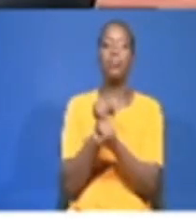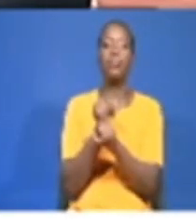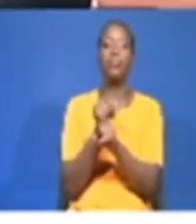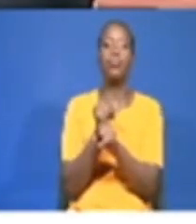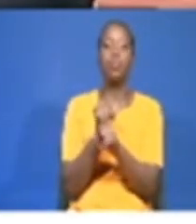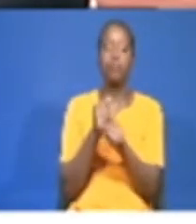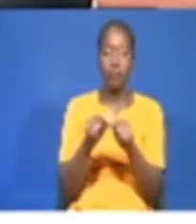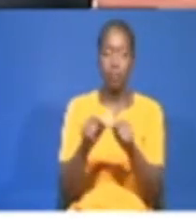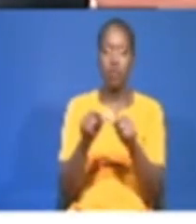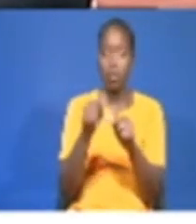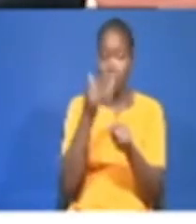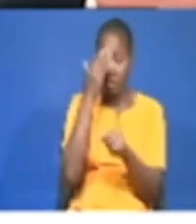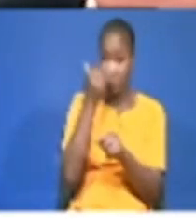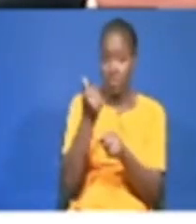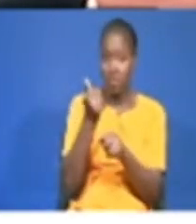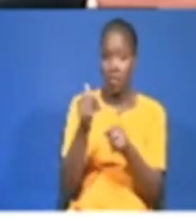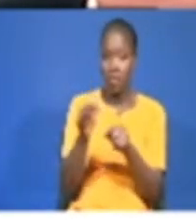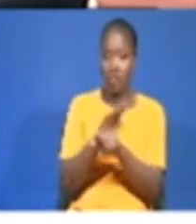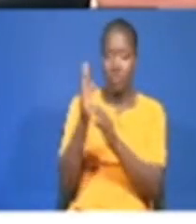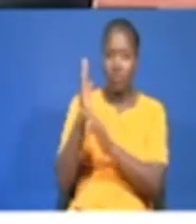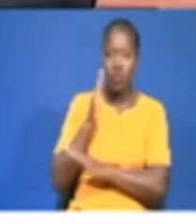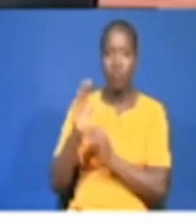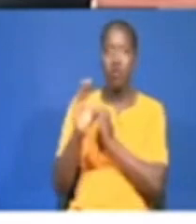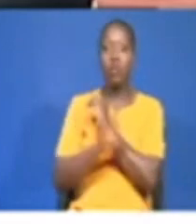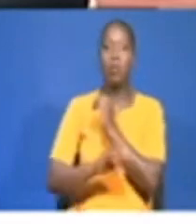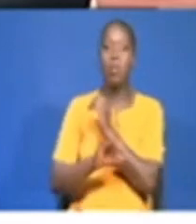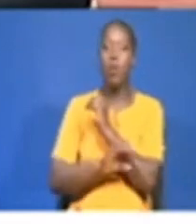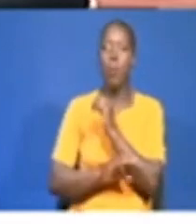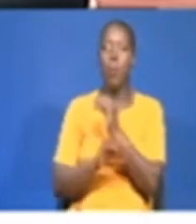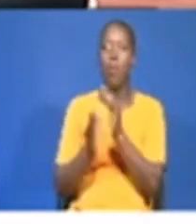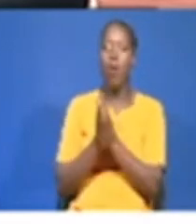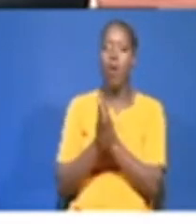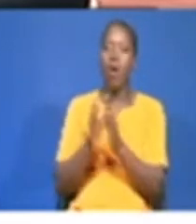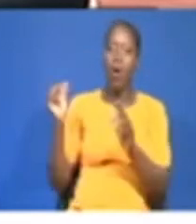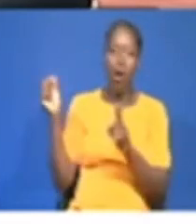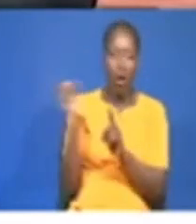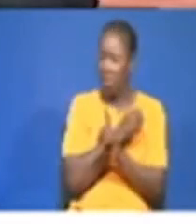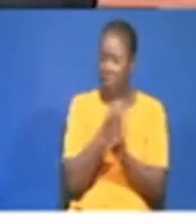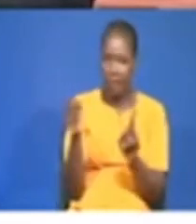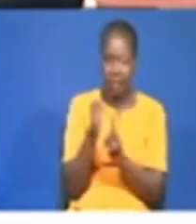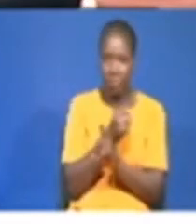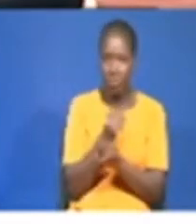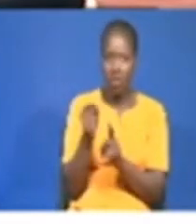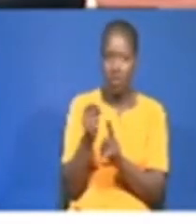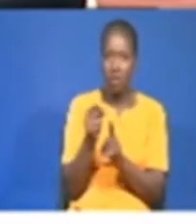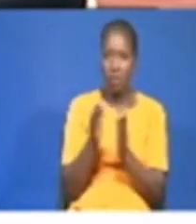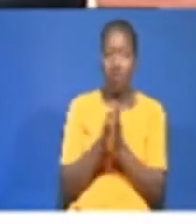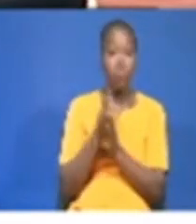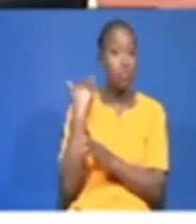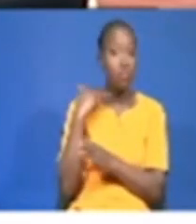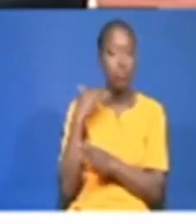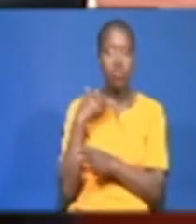in some of the most secure countries, ruthlessness with criminals